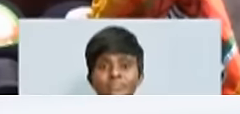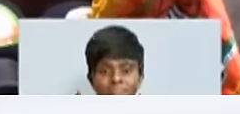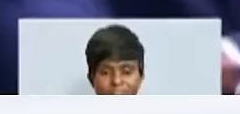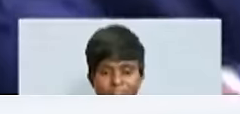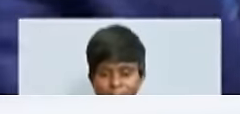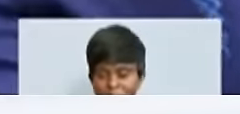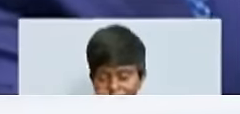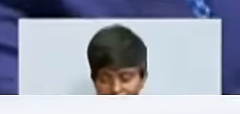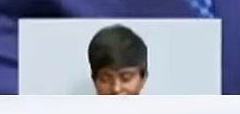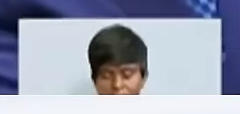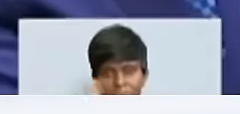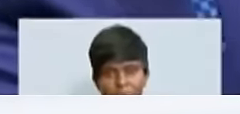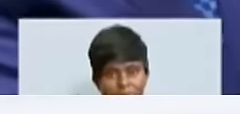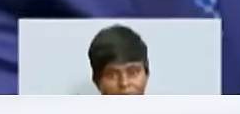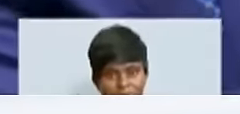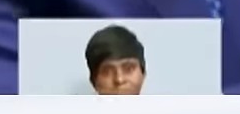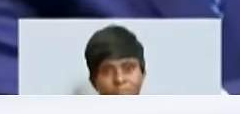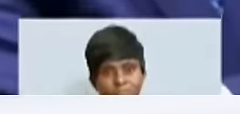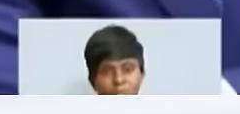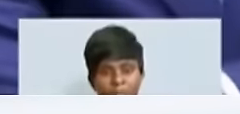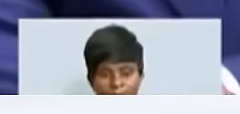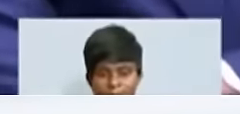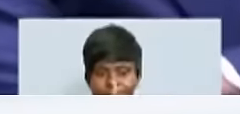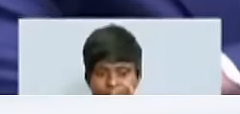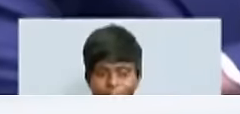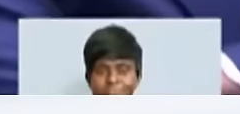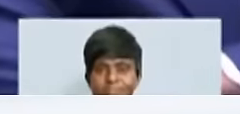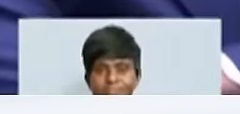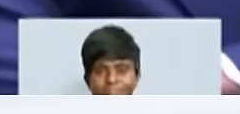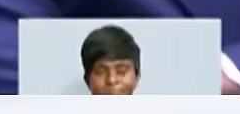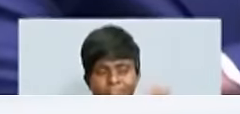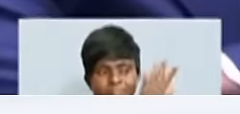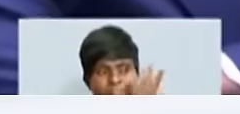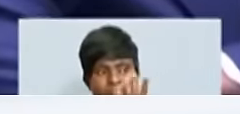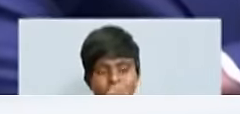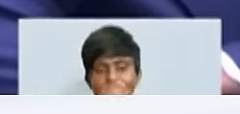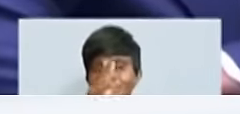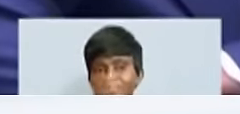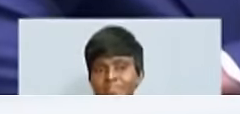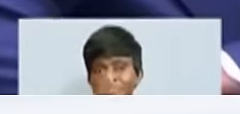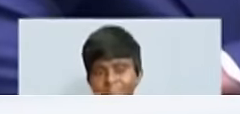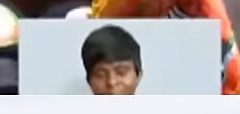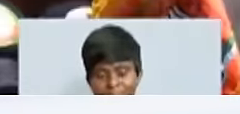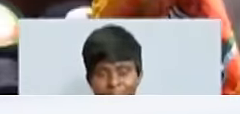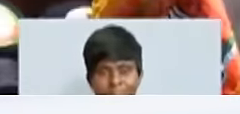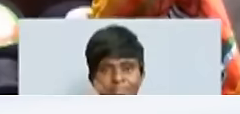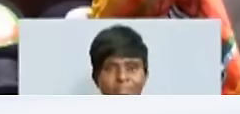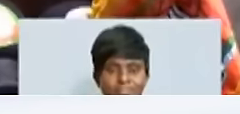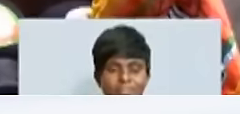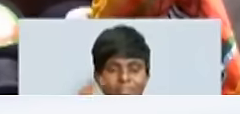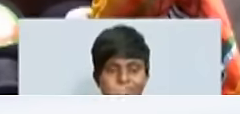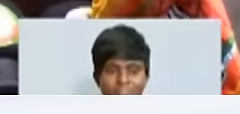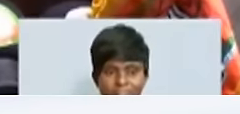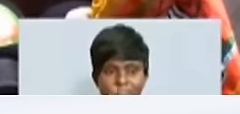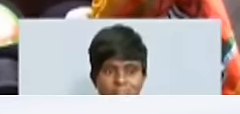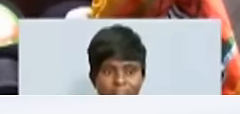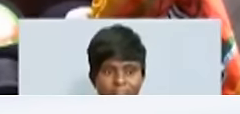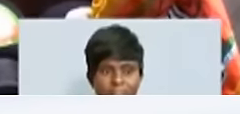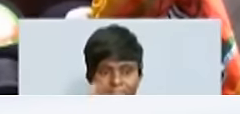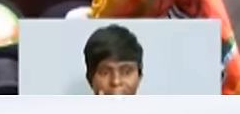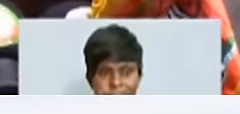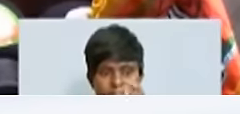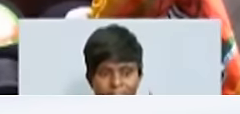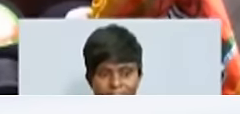we must utilize it. Sustainable development. Madam Speaker, we have a duty to utilize our resources